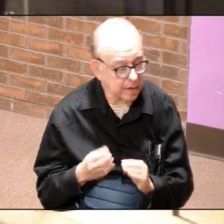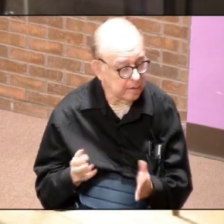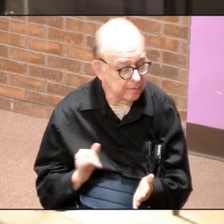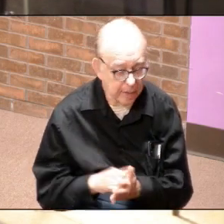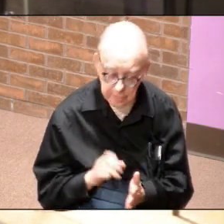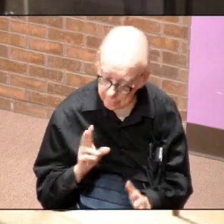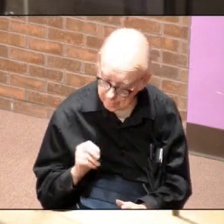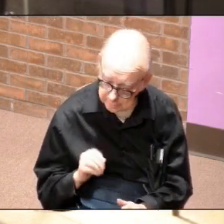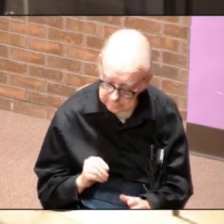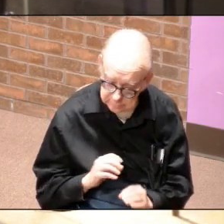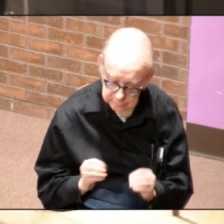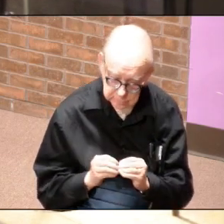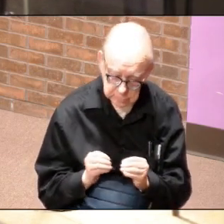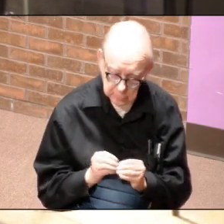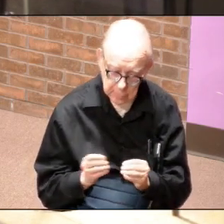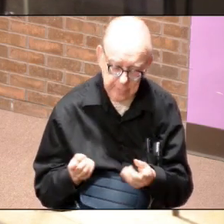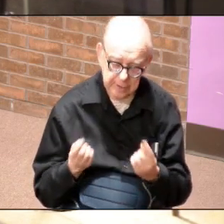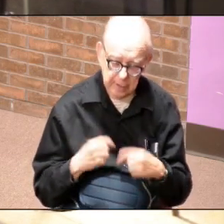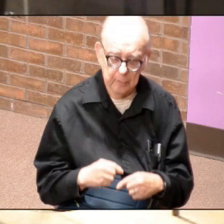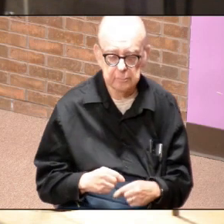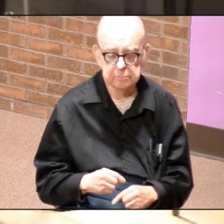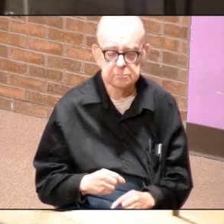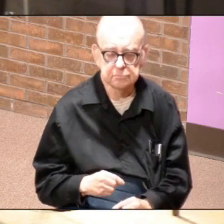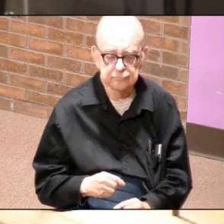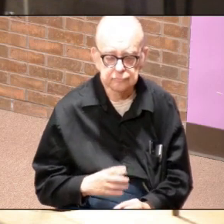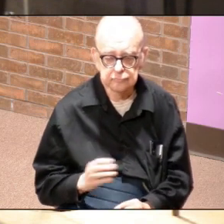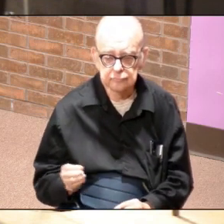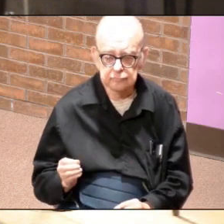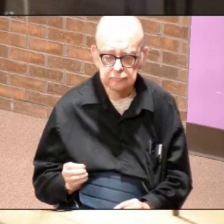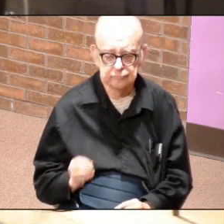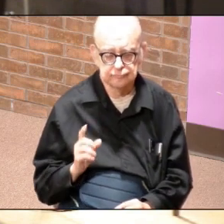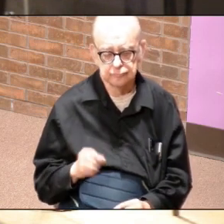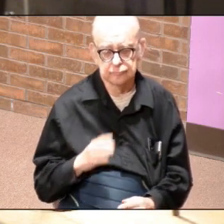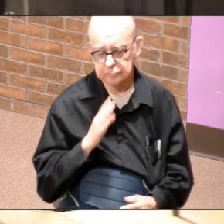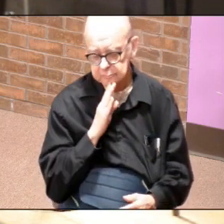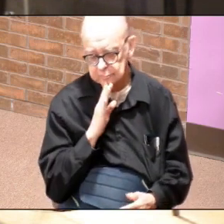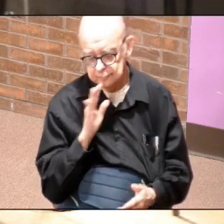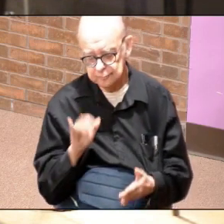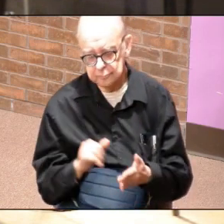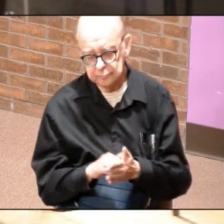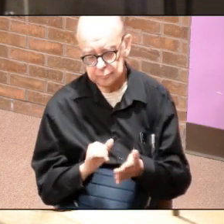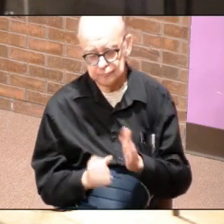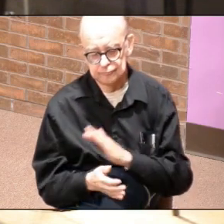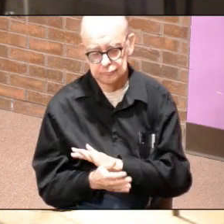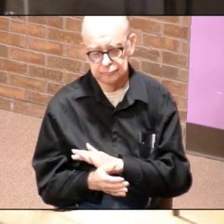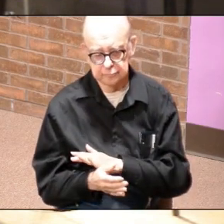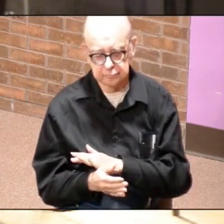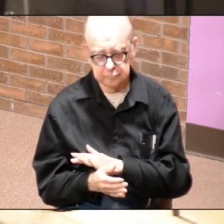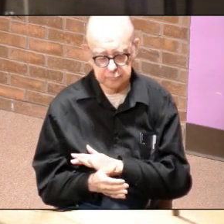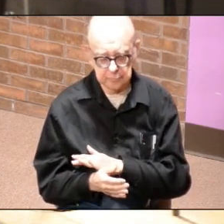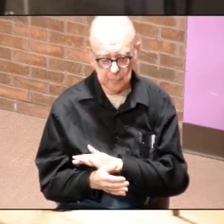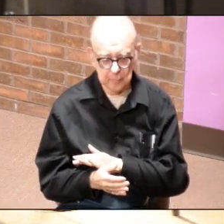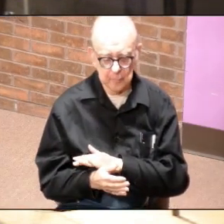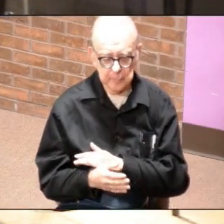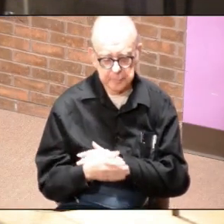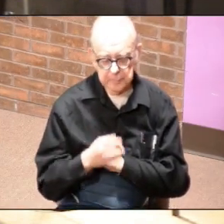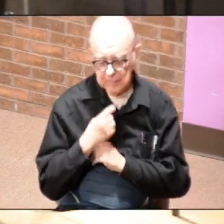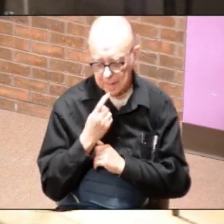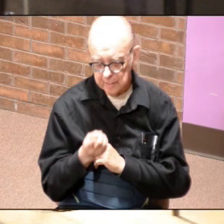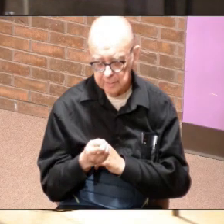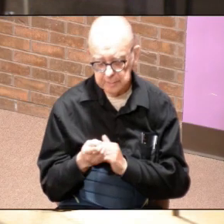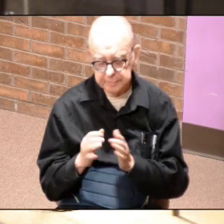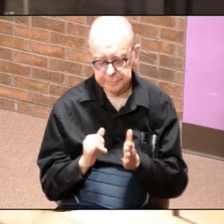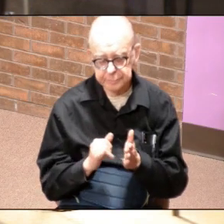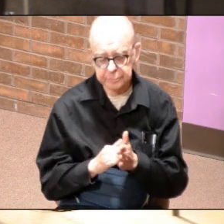it. There's more to come. And I need to talk to you about that this morning, is what he's saying. And that